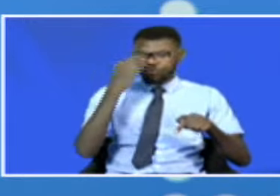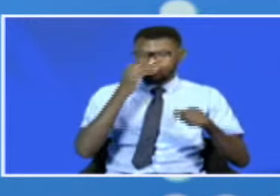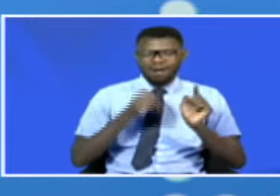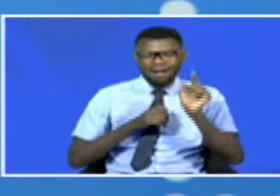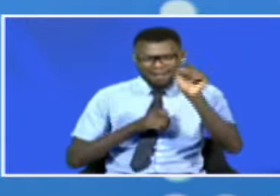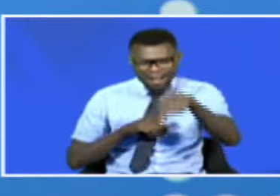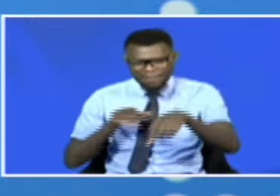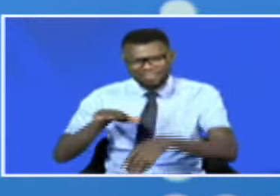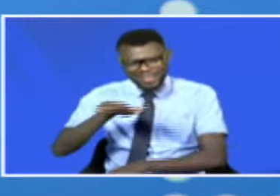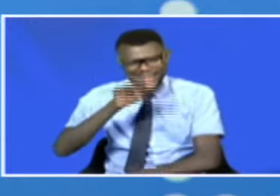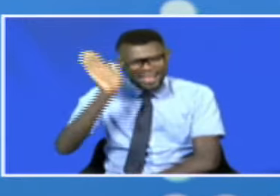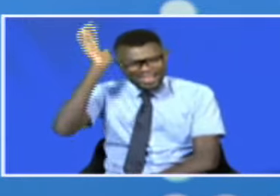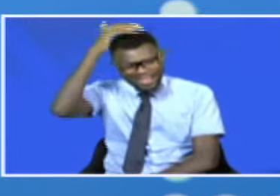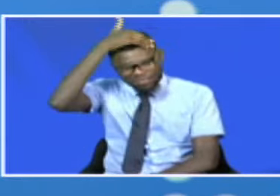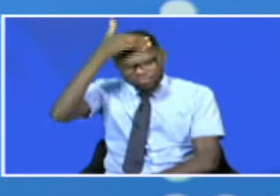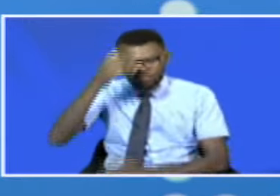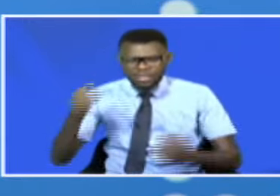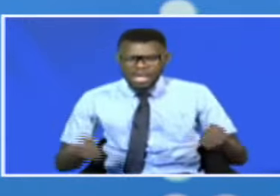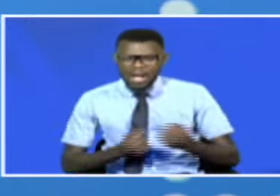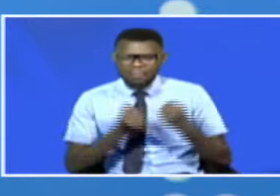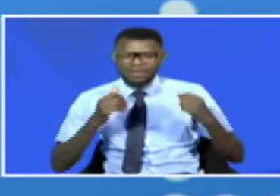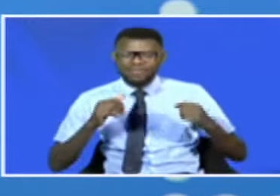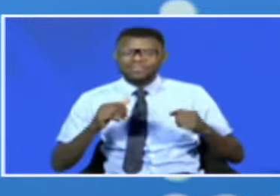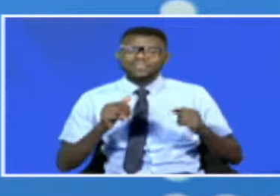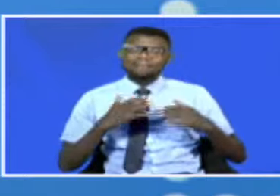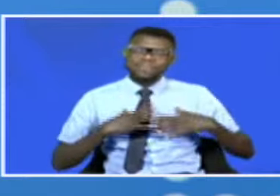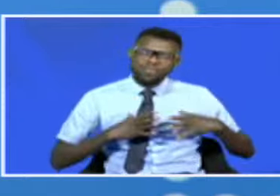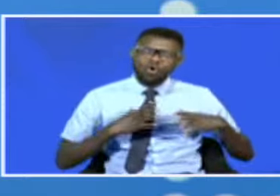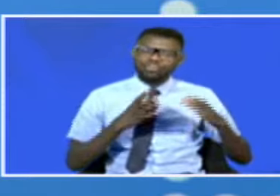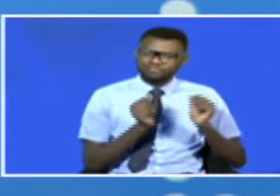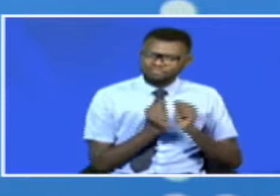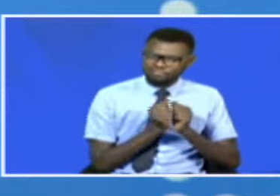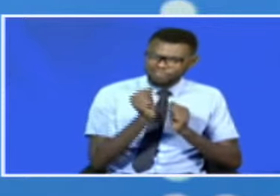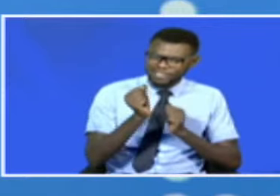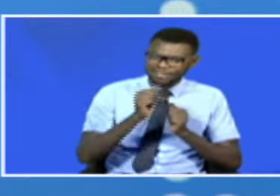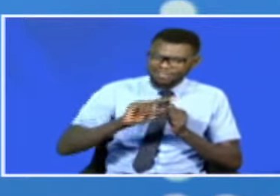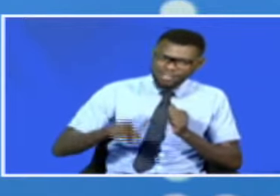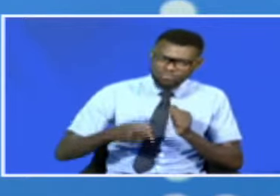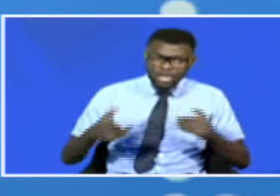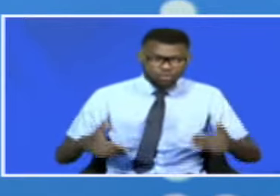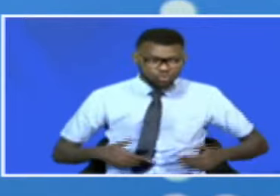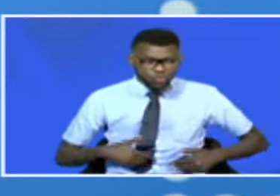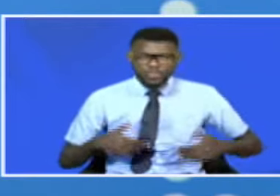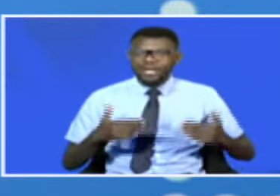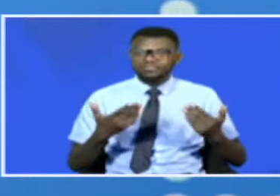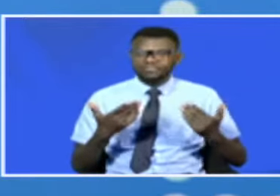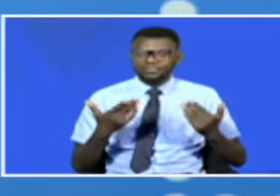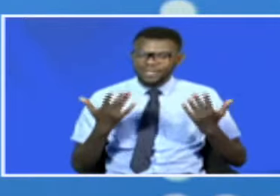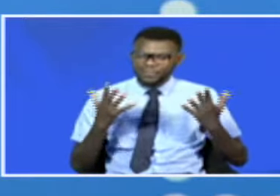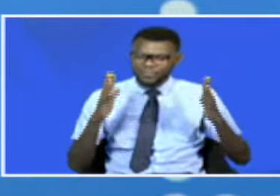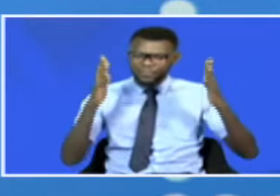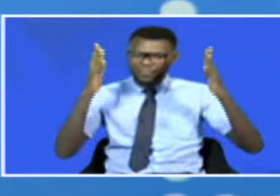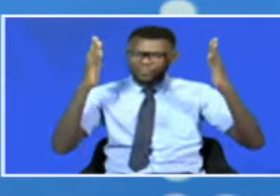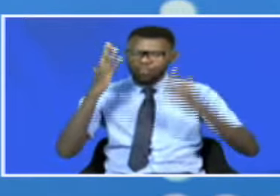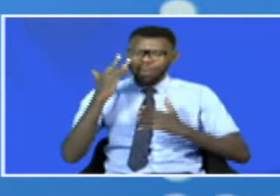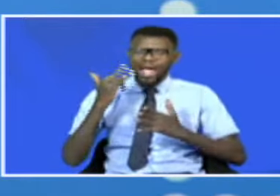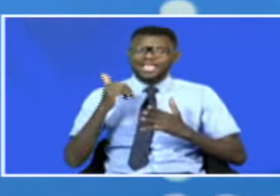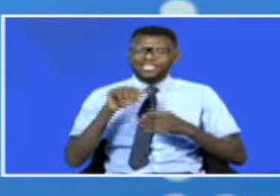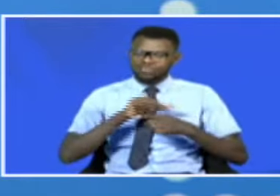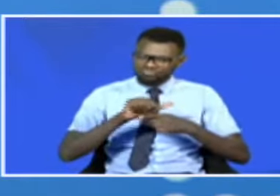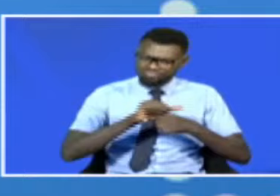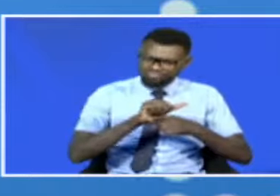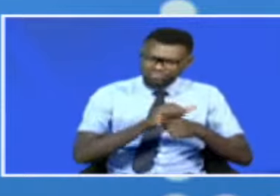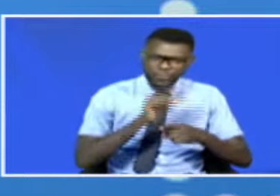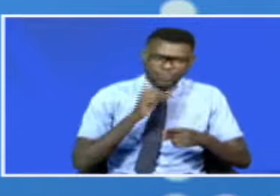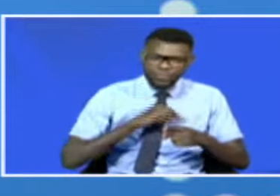for 15,000 recruits, where he announced that the service will increase the number of recruits per intake to